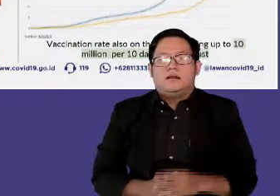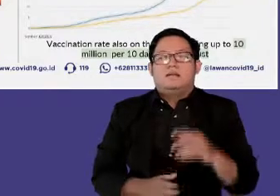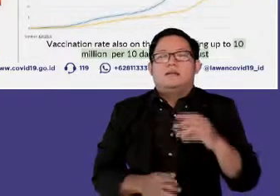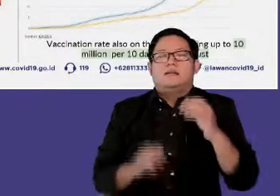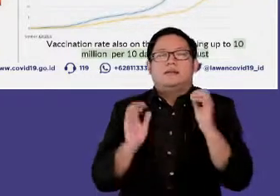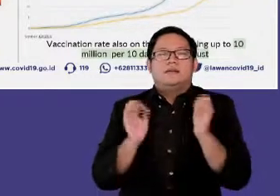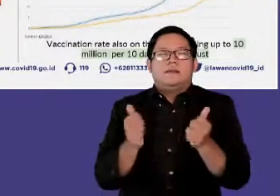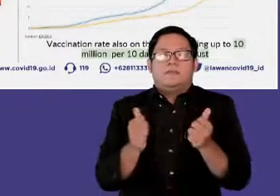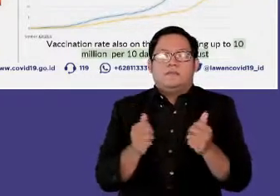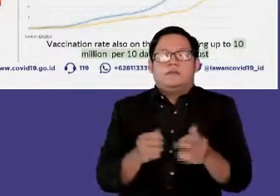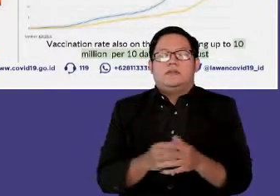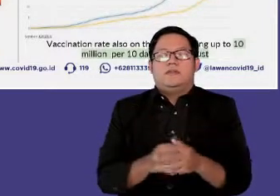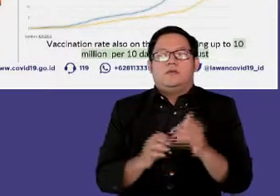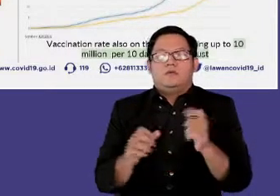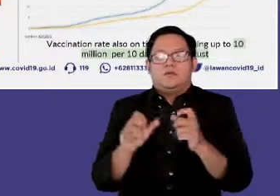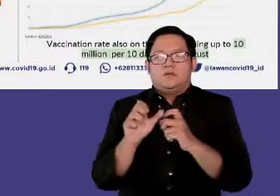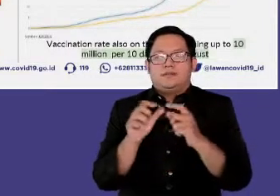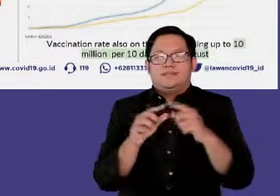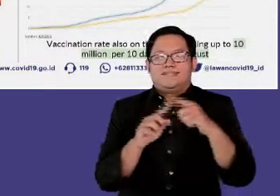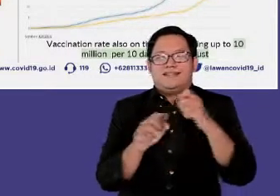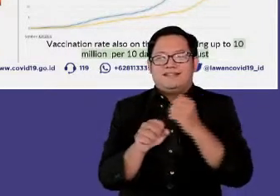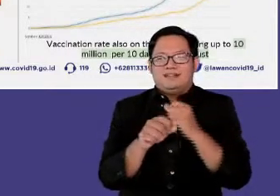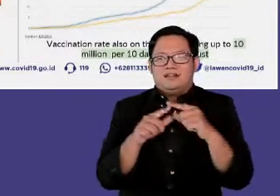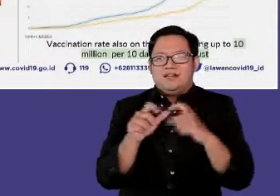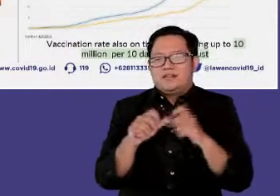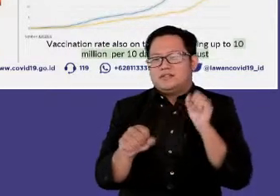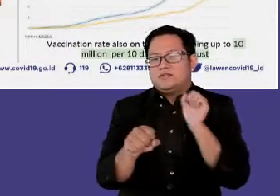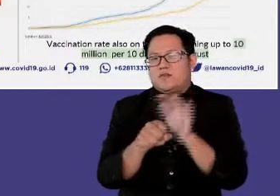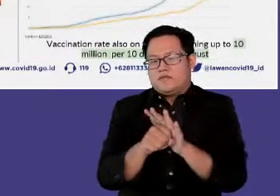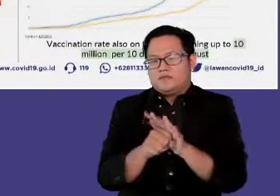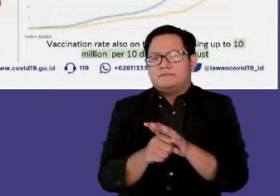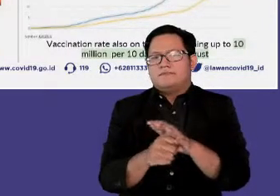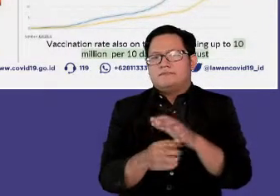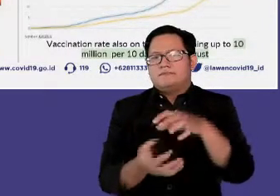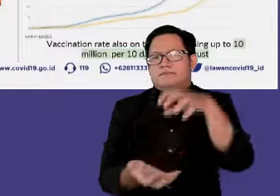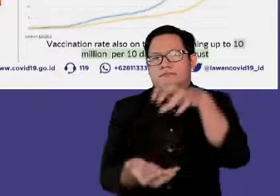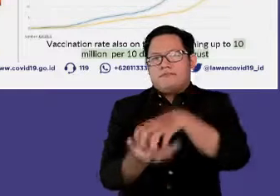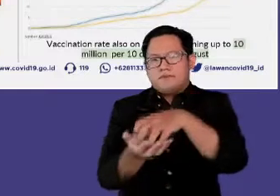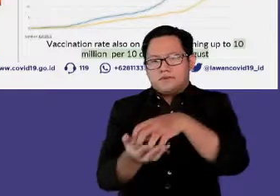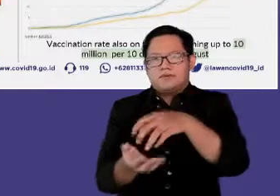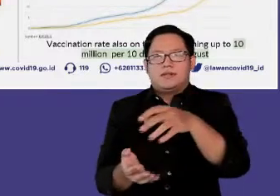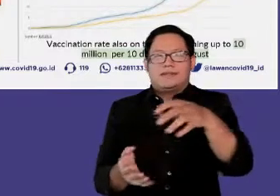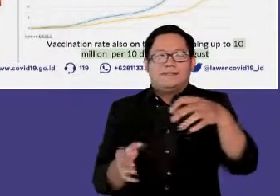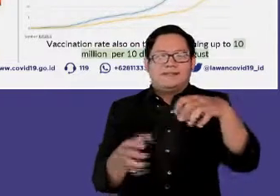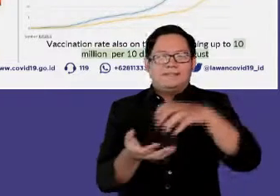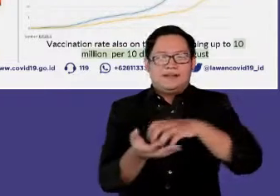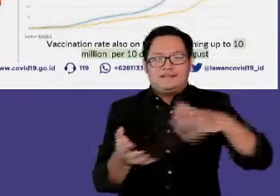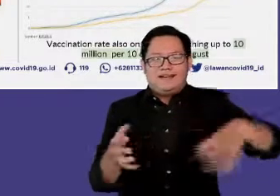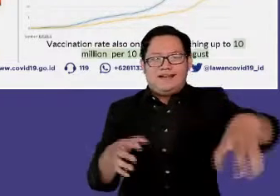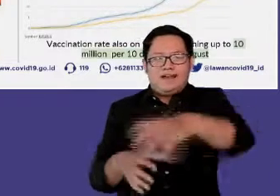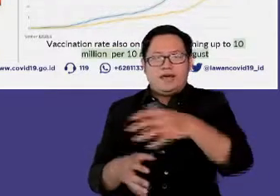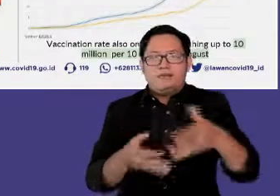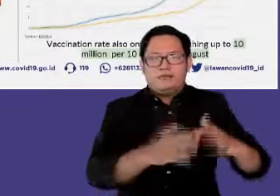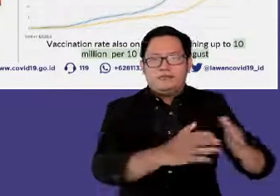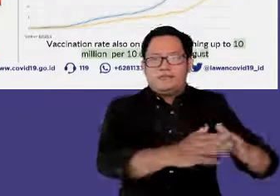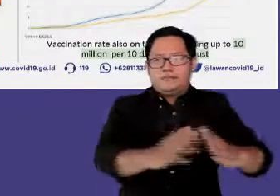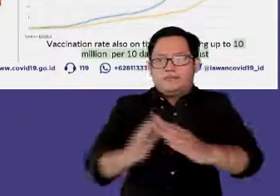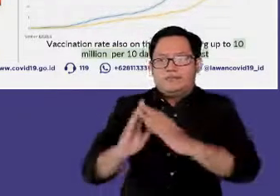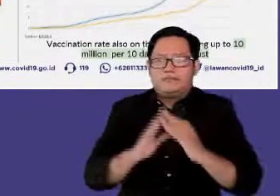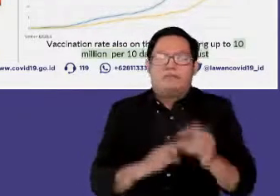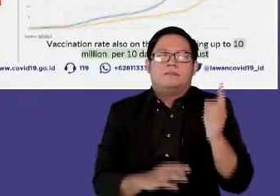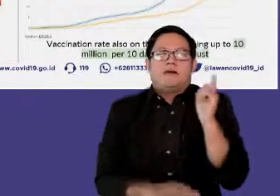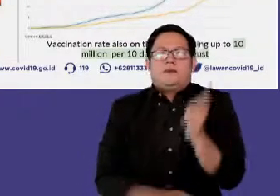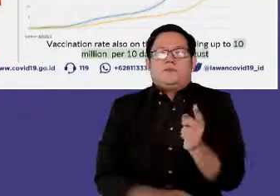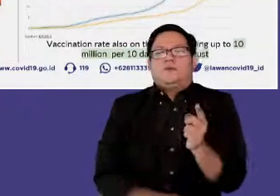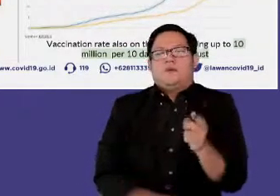command posts and also public facilities are important tools to support the implementations of health protocol